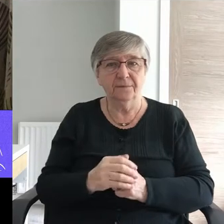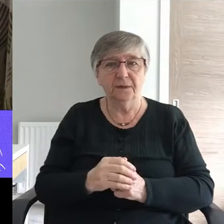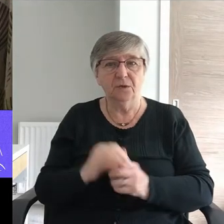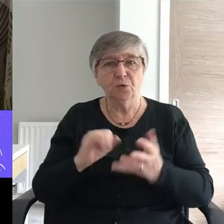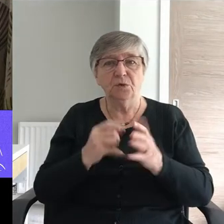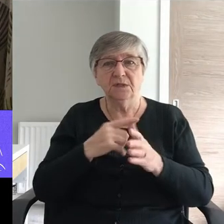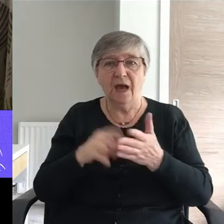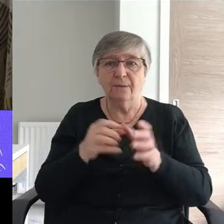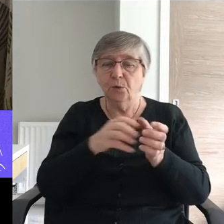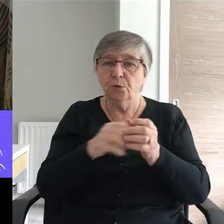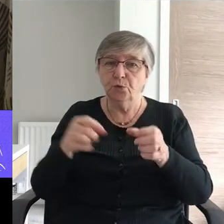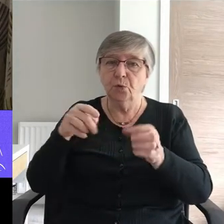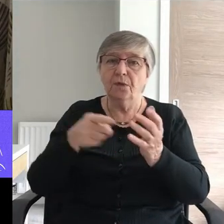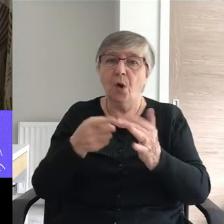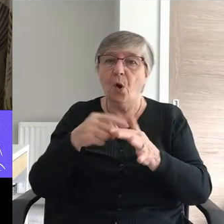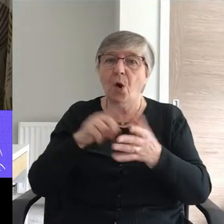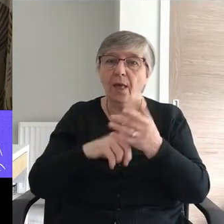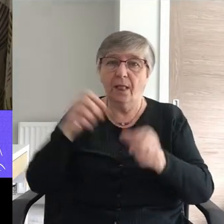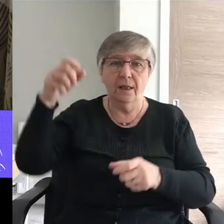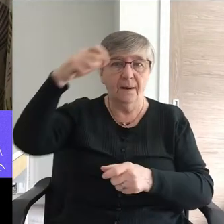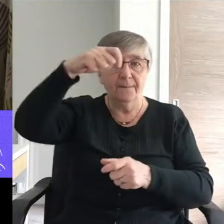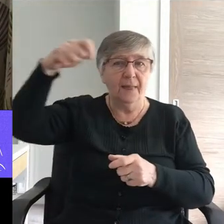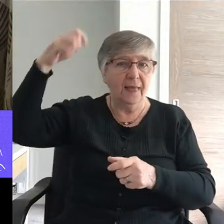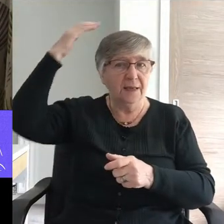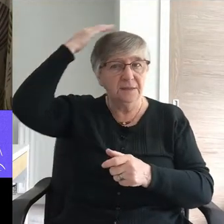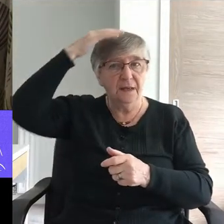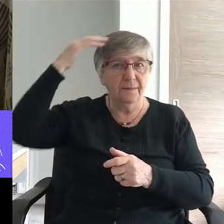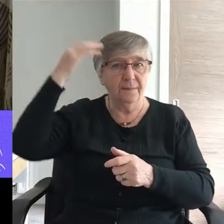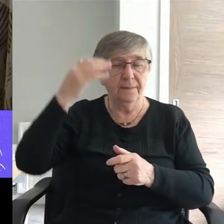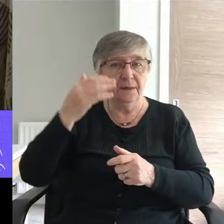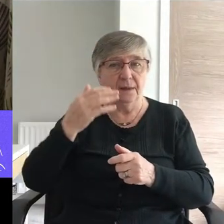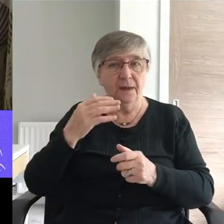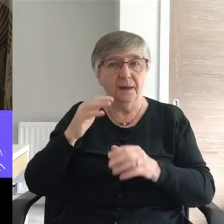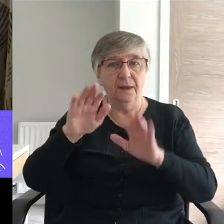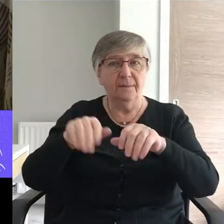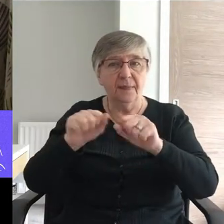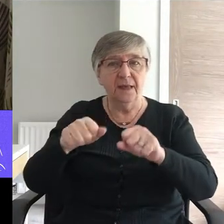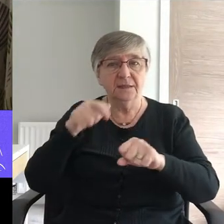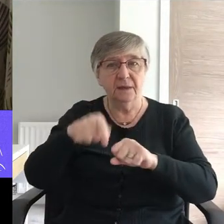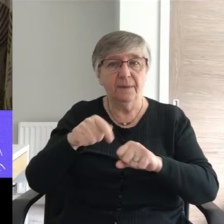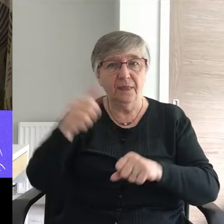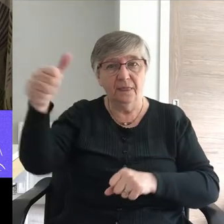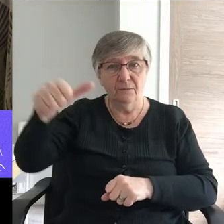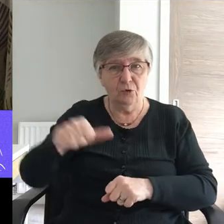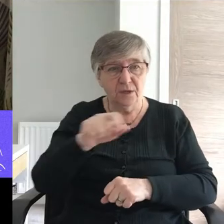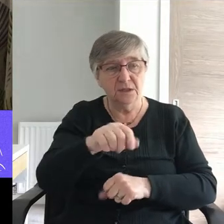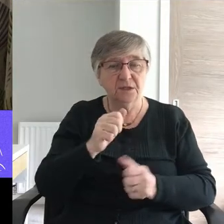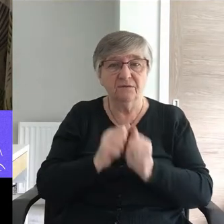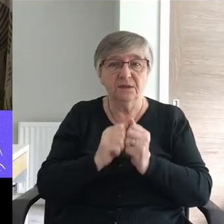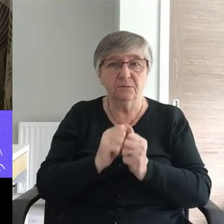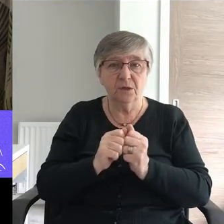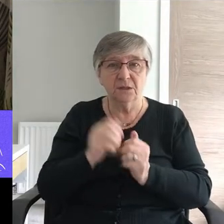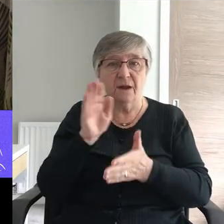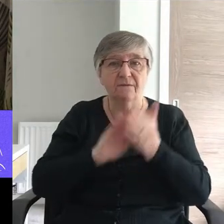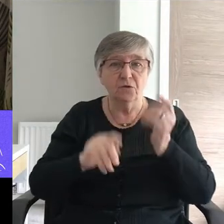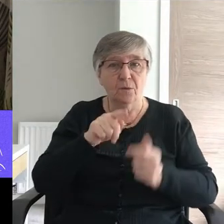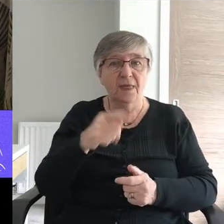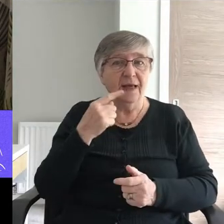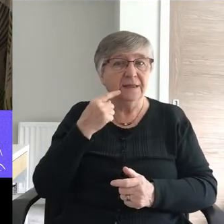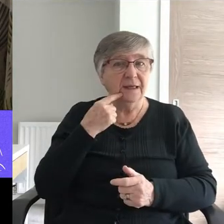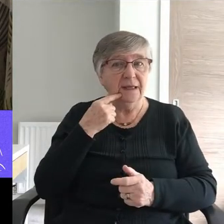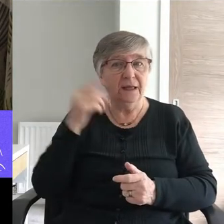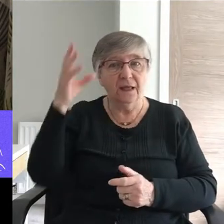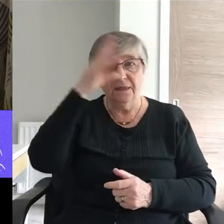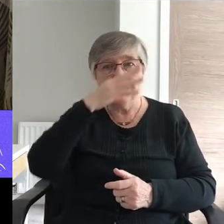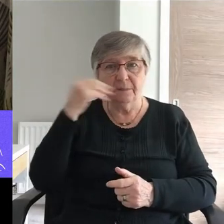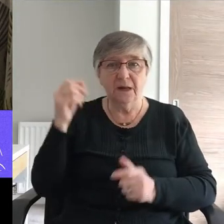So Samuel took the horn of oil and anointed him in the presence of his brothers. And from that day, the